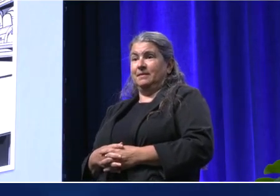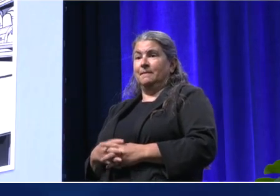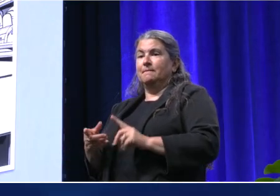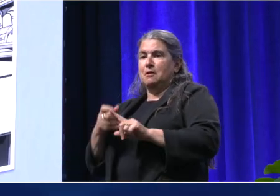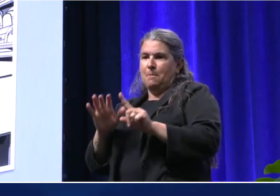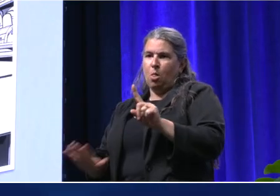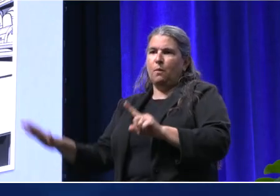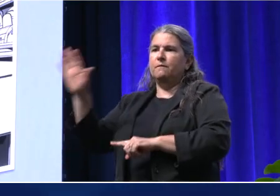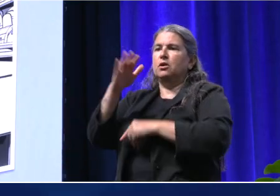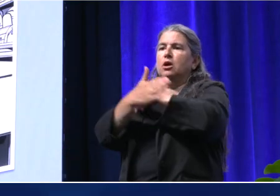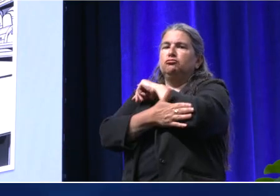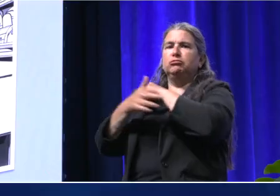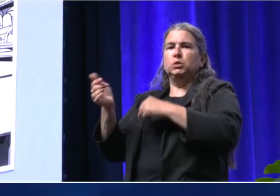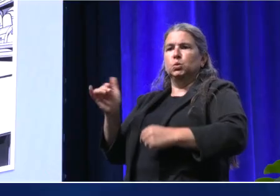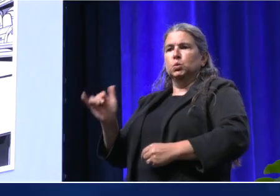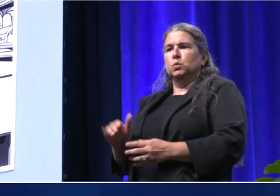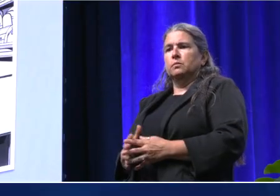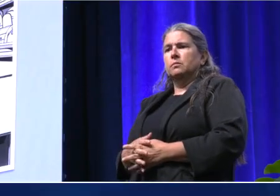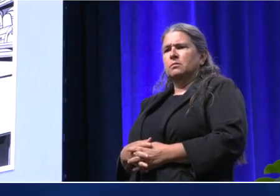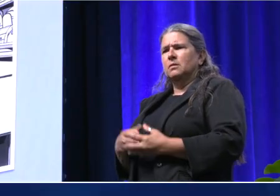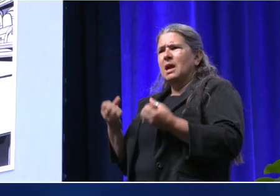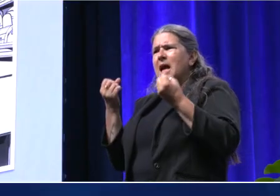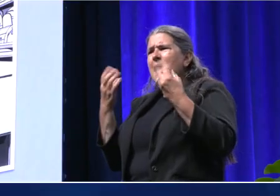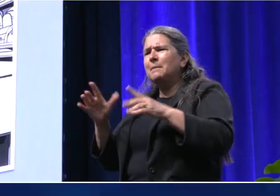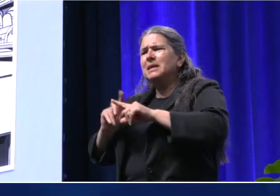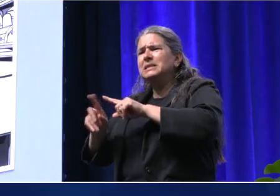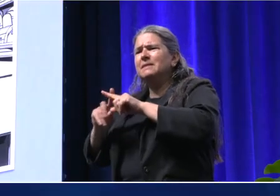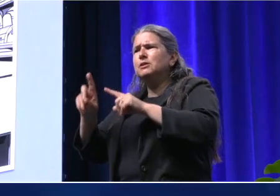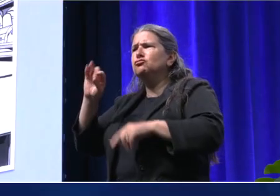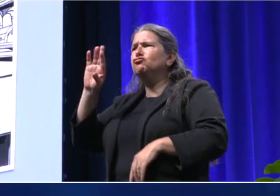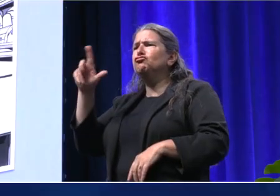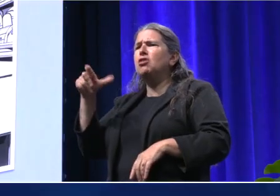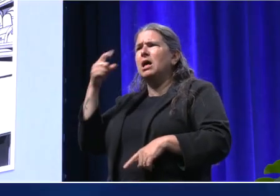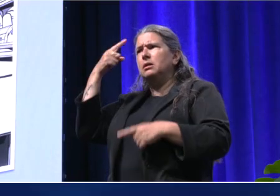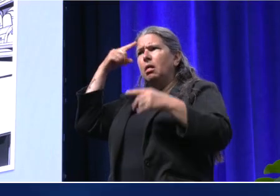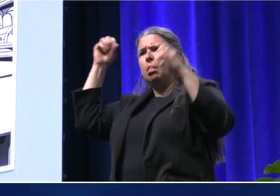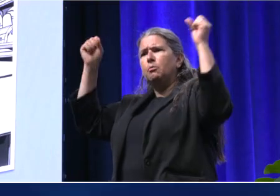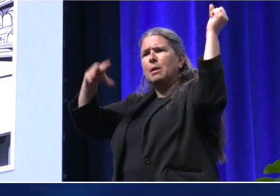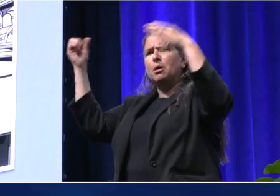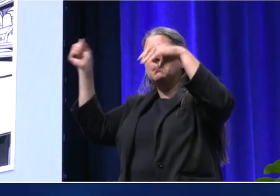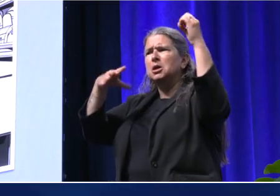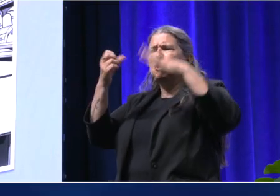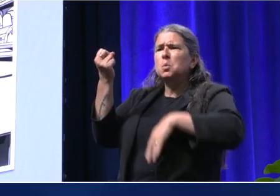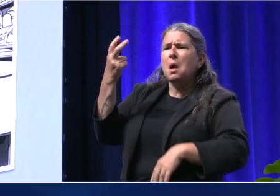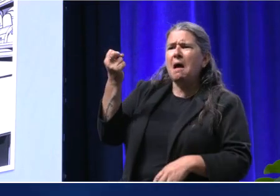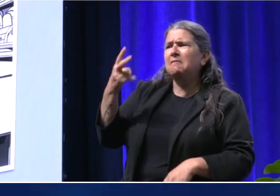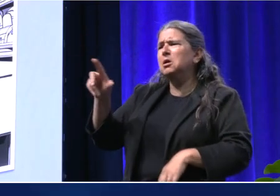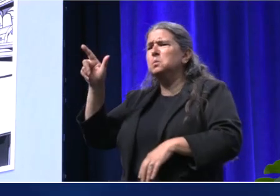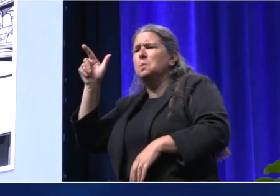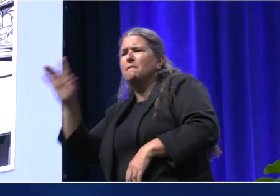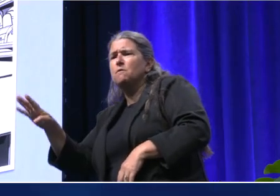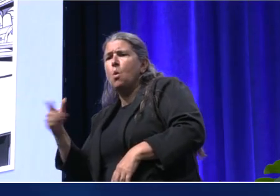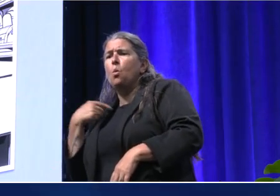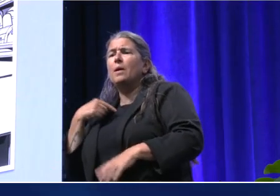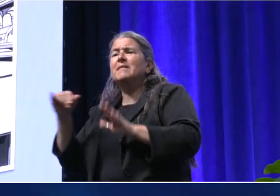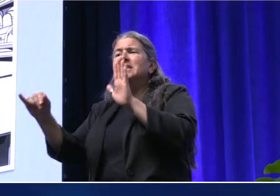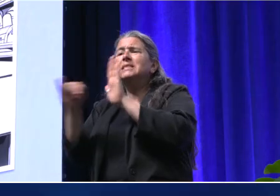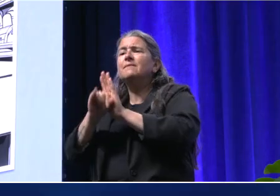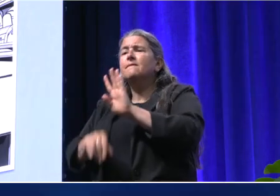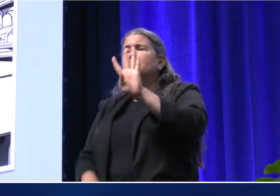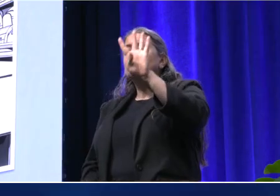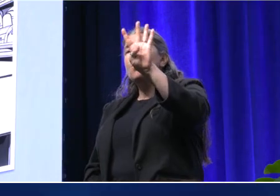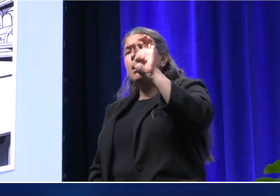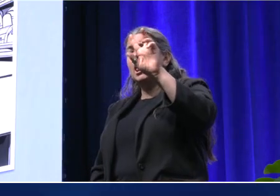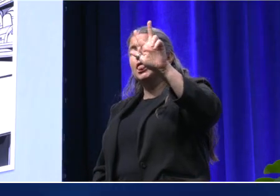So how many drug substances can you name off the top of your head? Usually like a dozen, 2 dozen? Well, we've identified 438